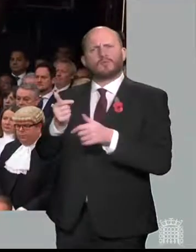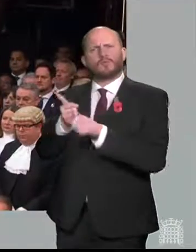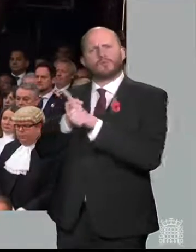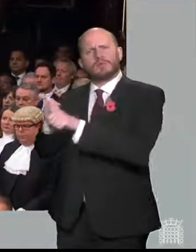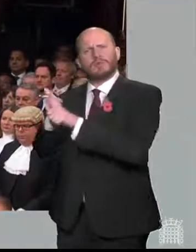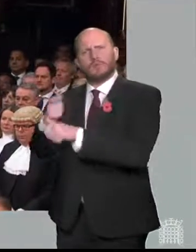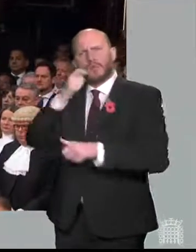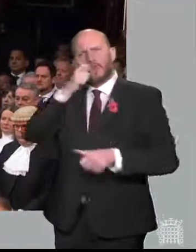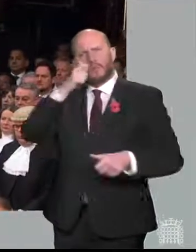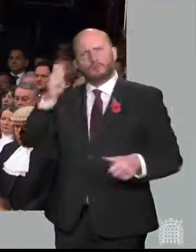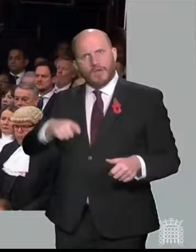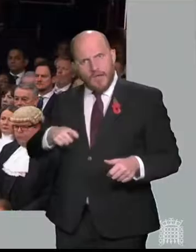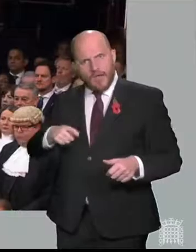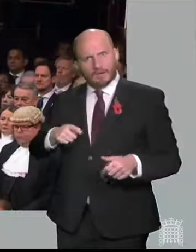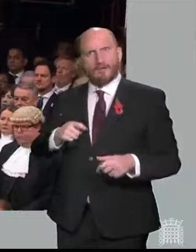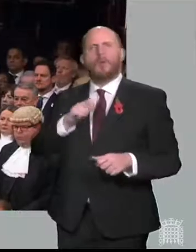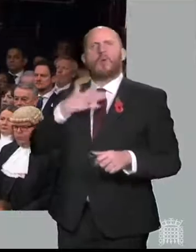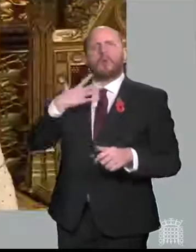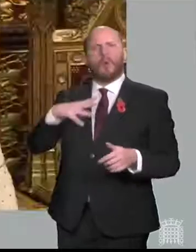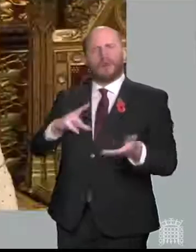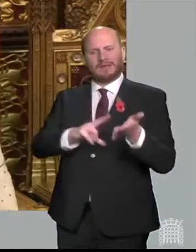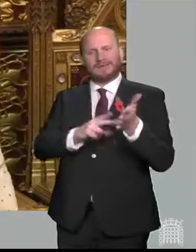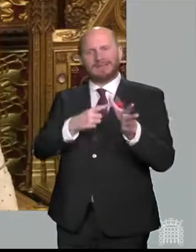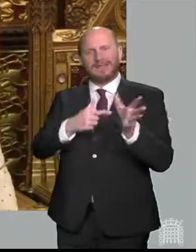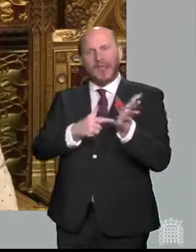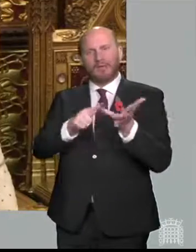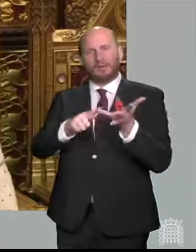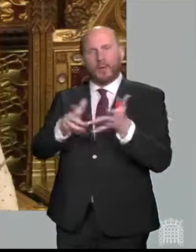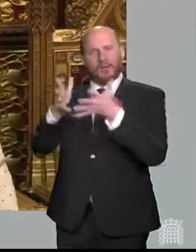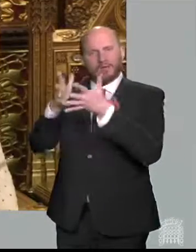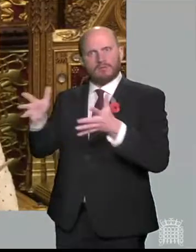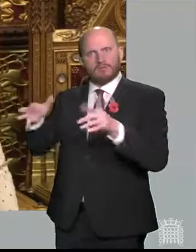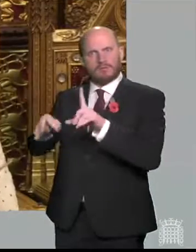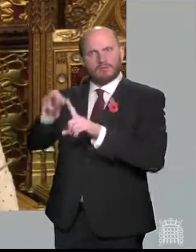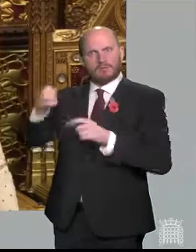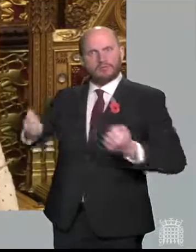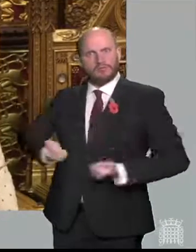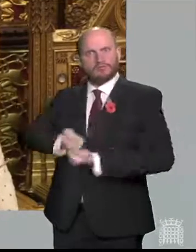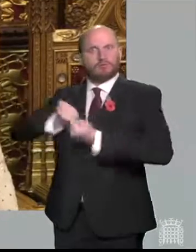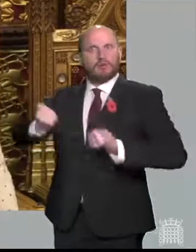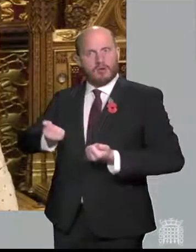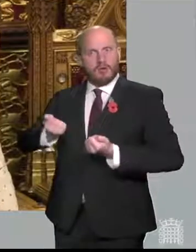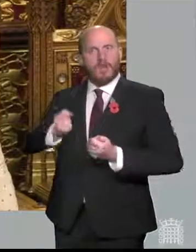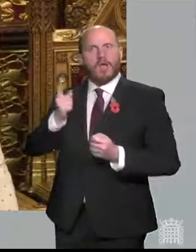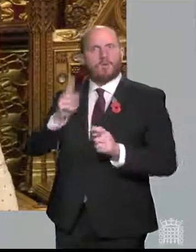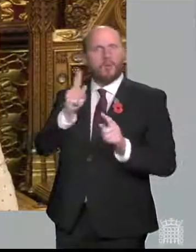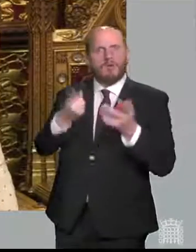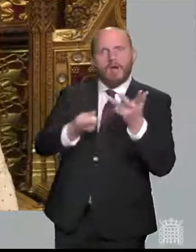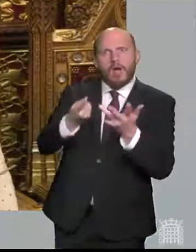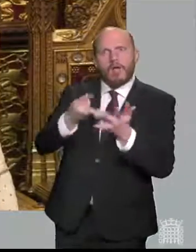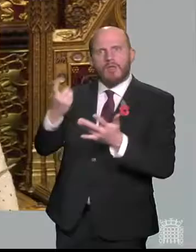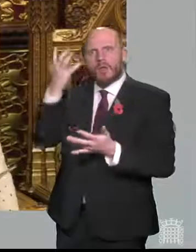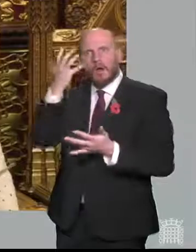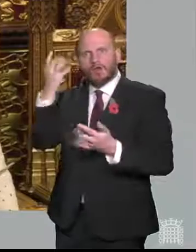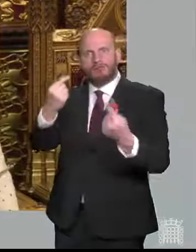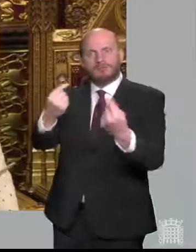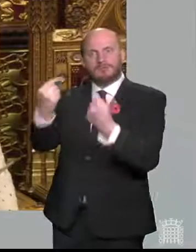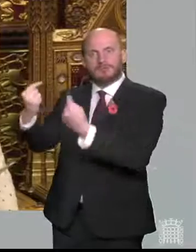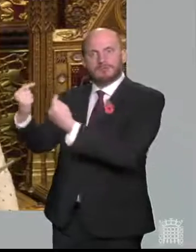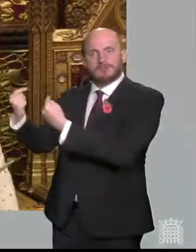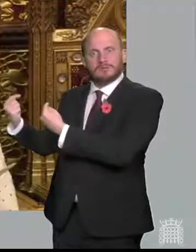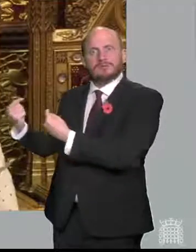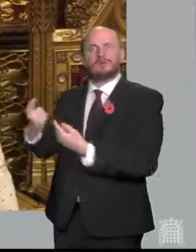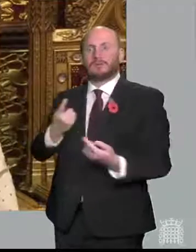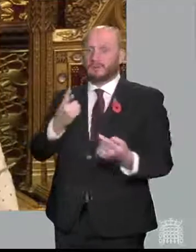address the most pressing security challenges. This includes the consequences of the barbaric acts